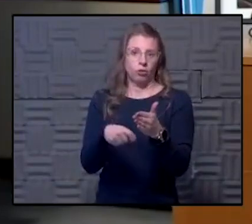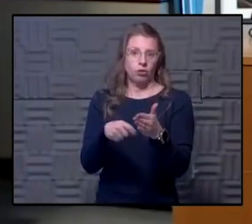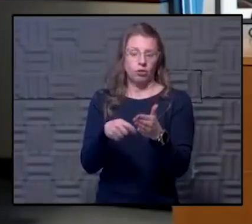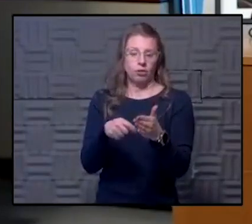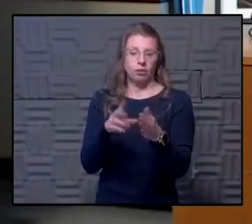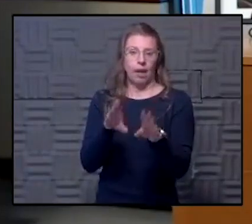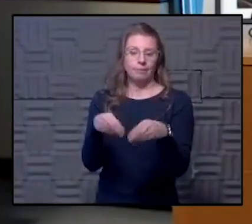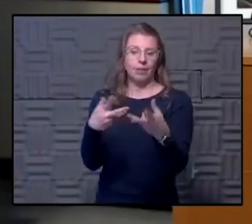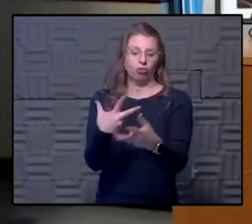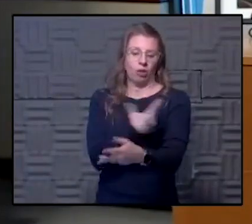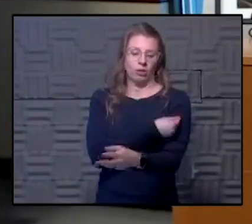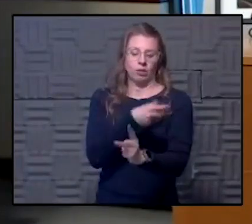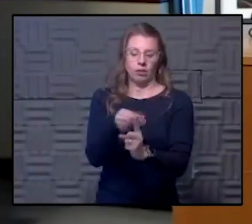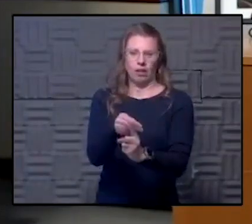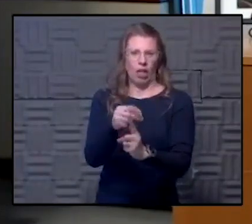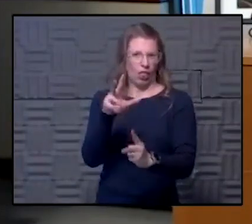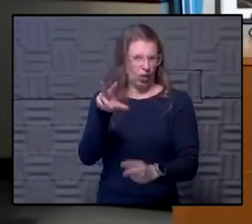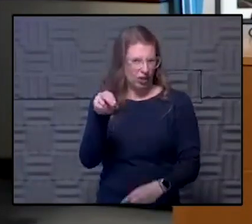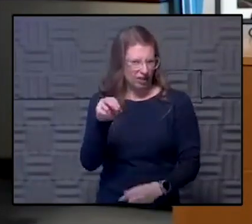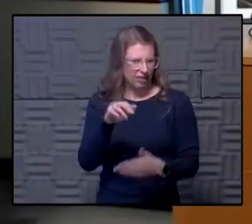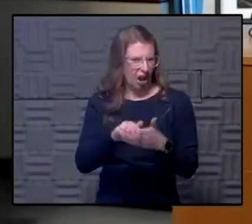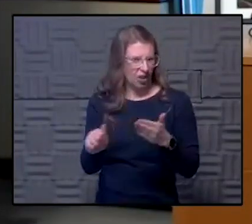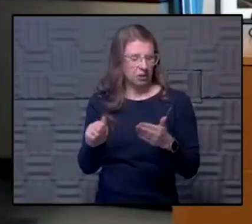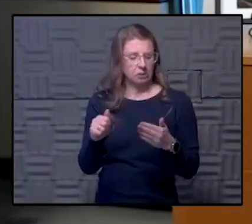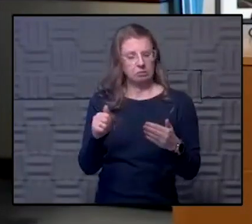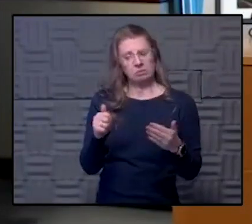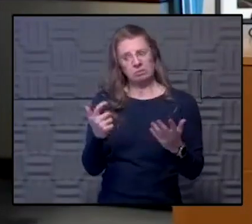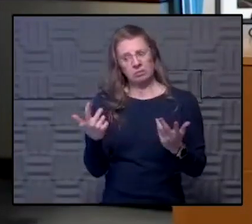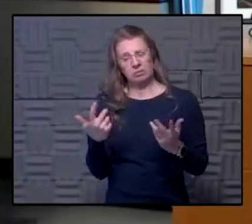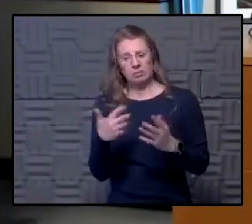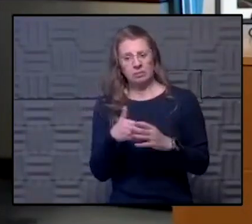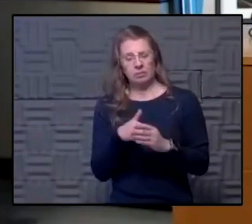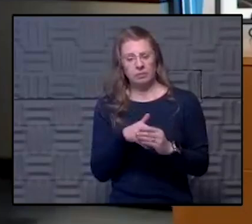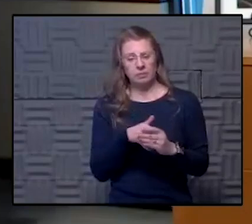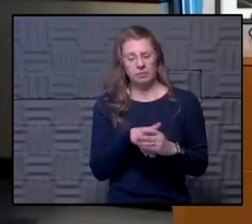fee. I've not heard of $30. The amount that's